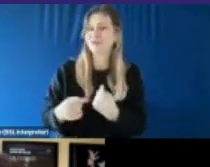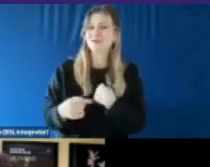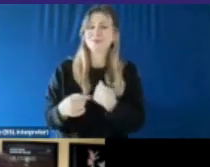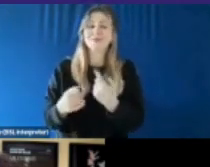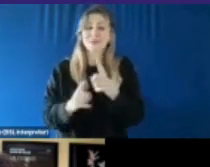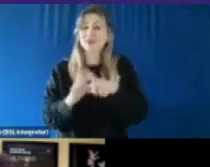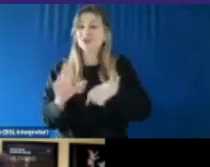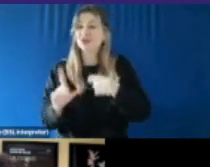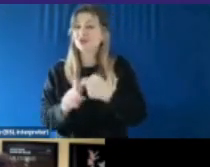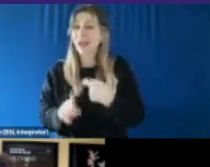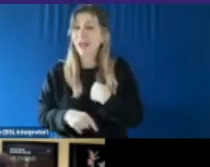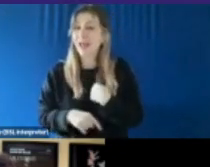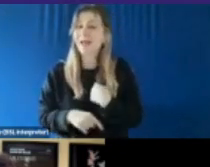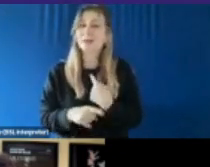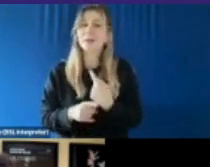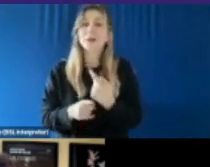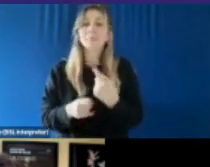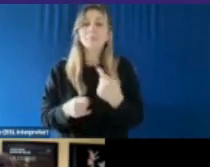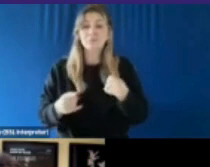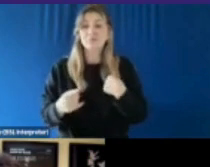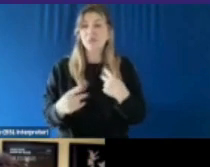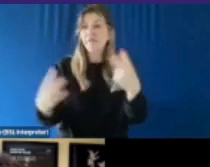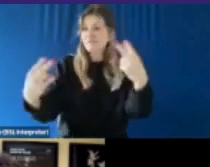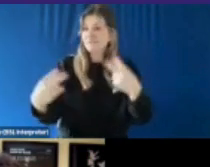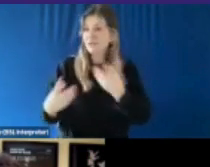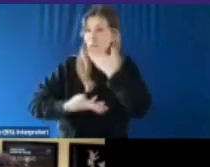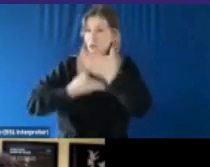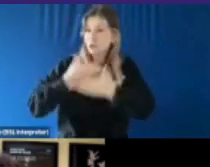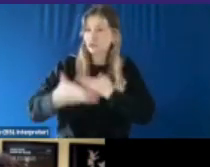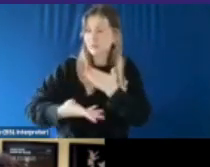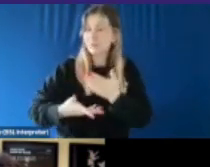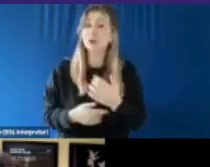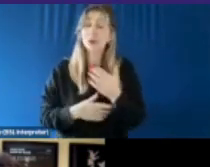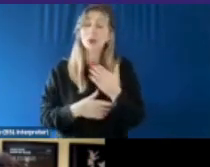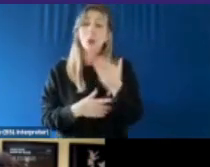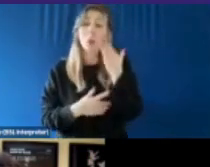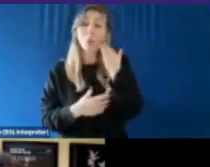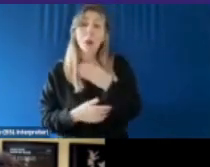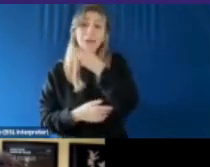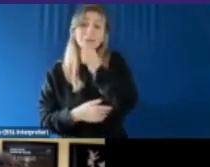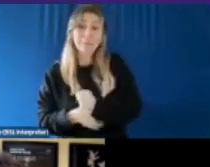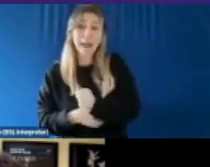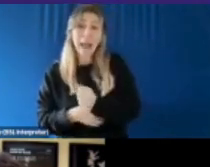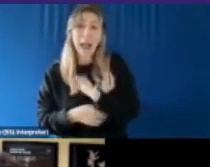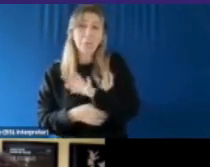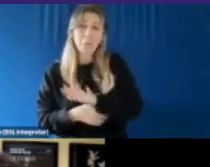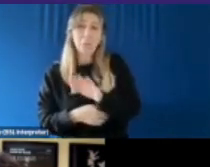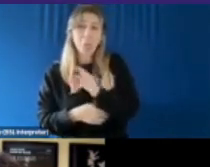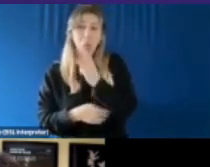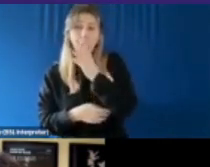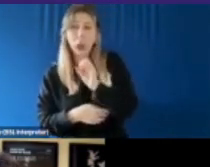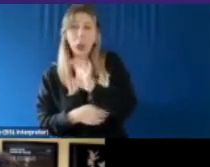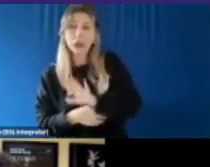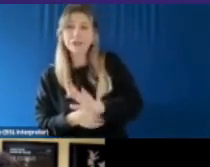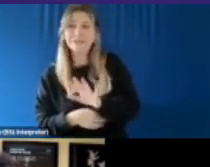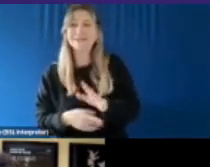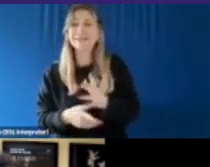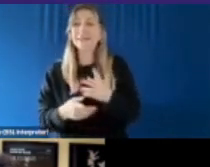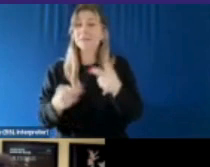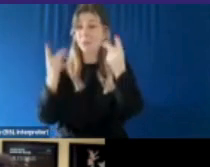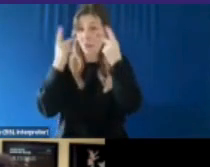who would benefit from a visual description, I'm a white man in my early 30s. I have brown hair and glasses, and I'm wearing a sort of blue jumper